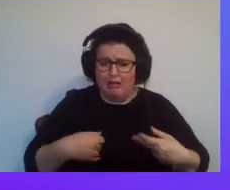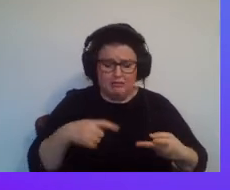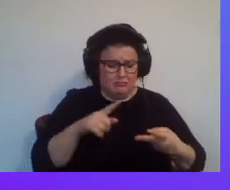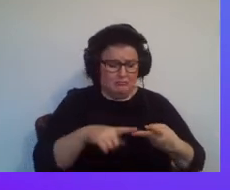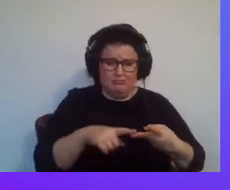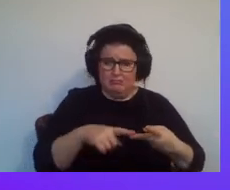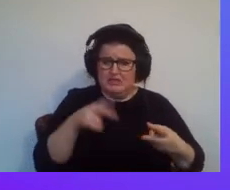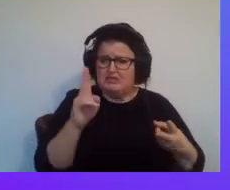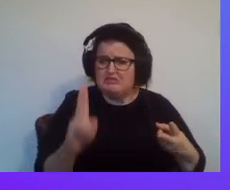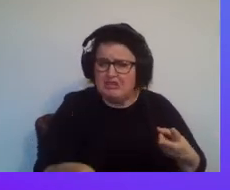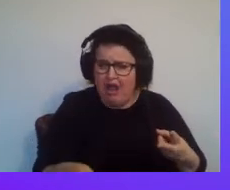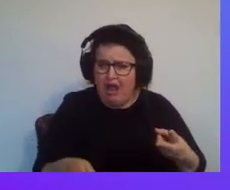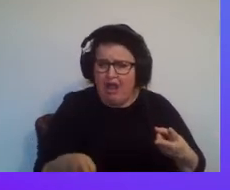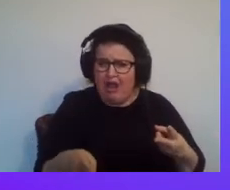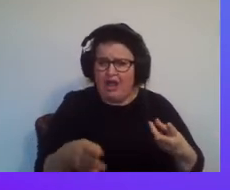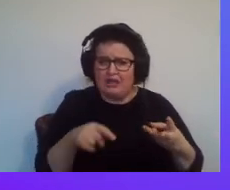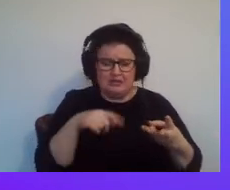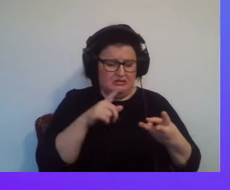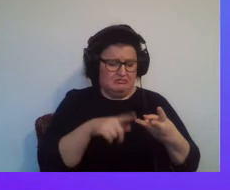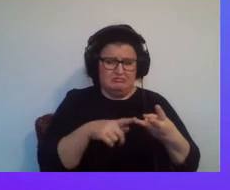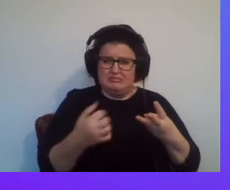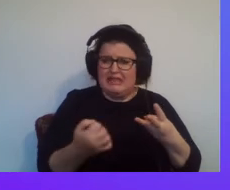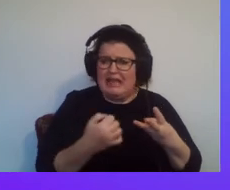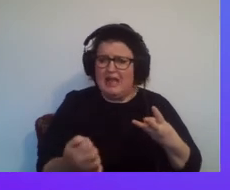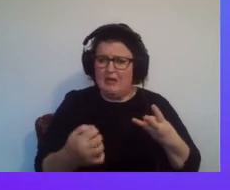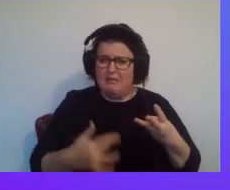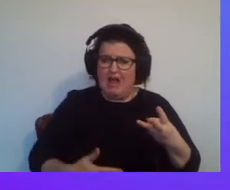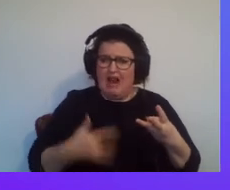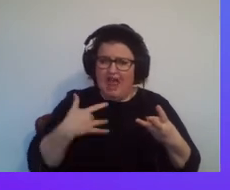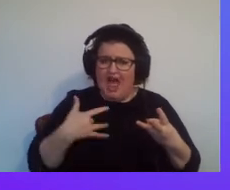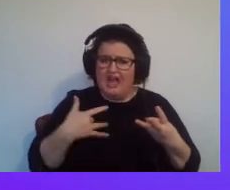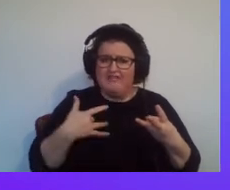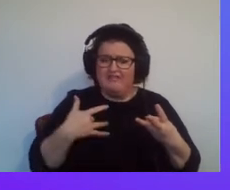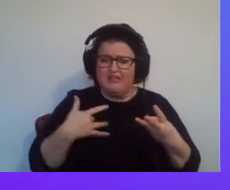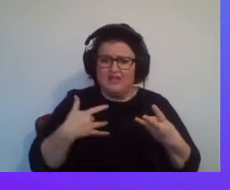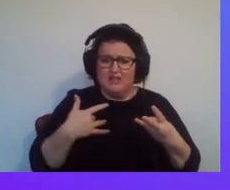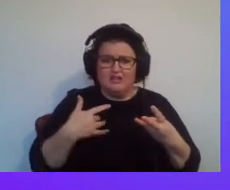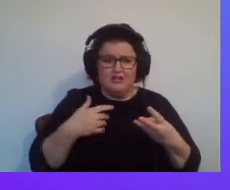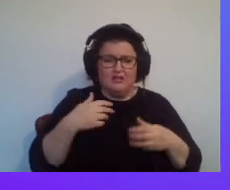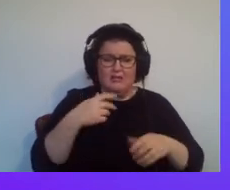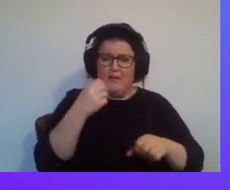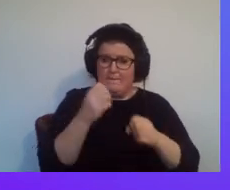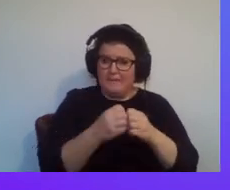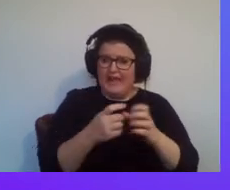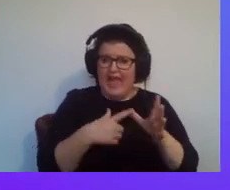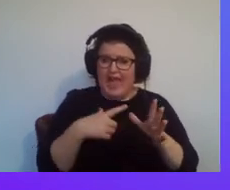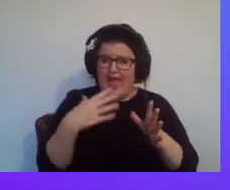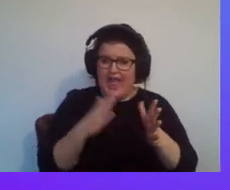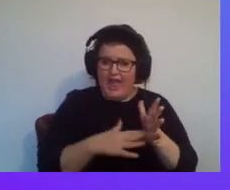was having was really felt right across the country. Fast forward now to the second